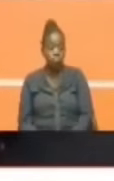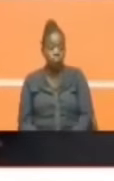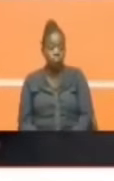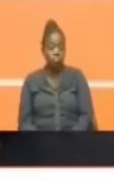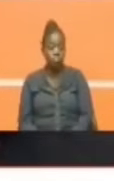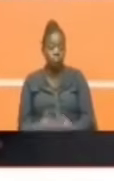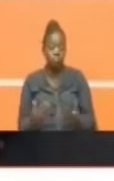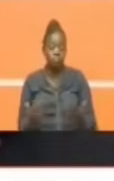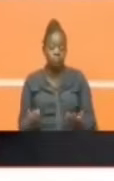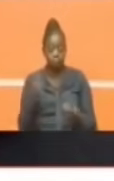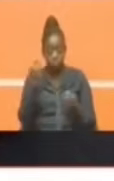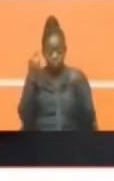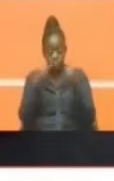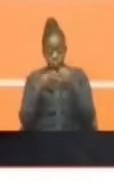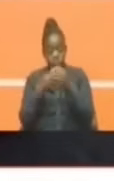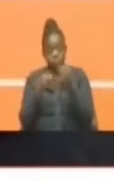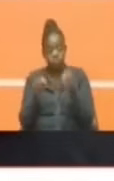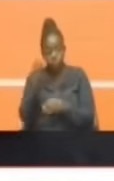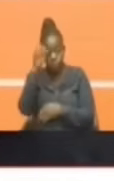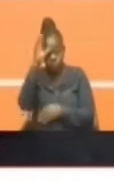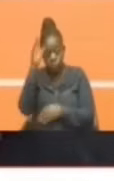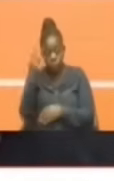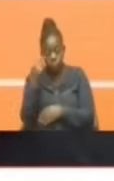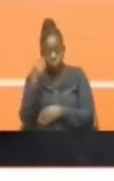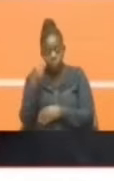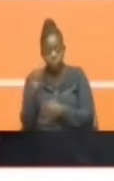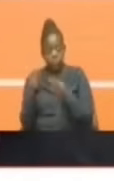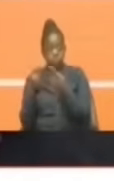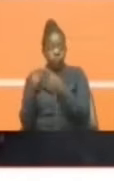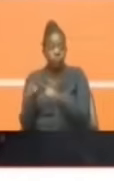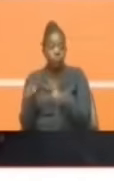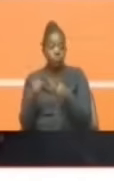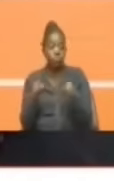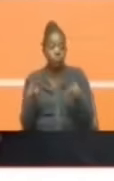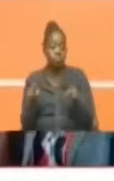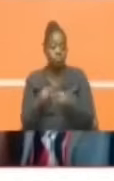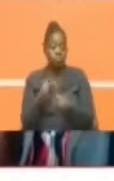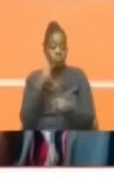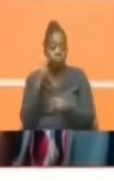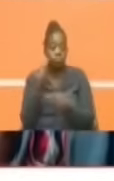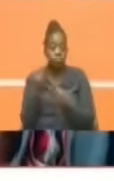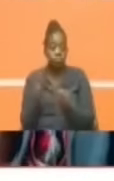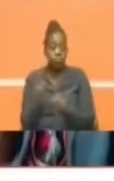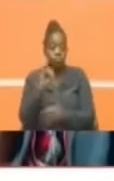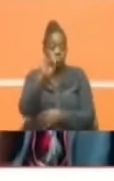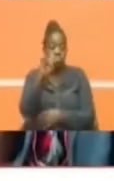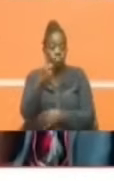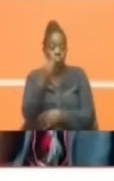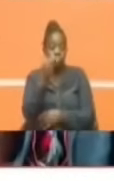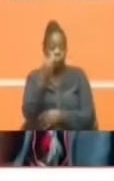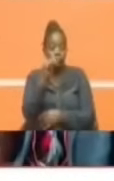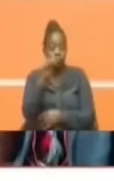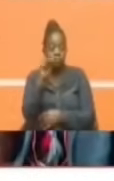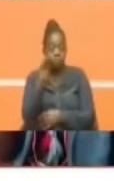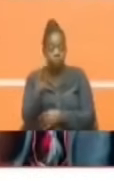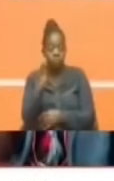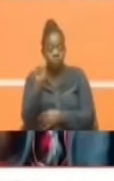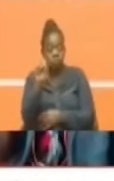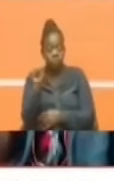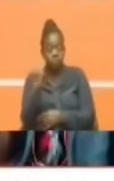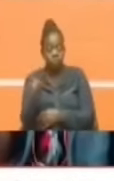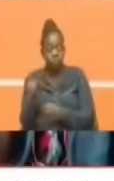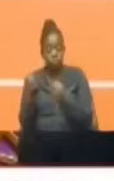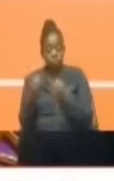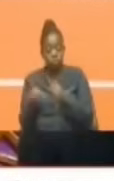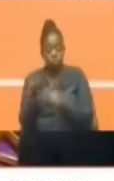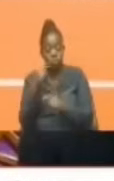misa yoku mkungu bagire kule miduwa mfadha yuzu sento mironga hivu wako wafadha benja ulo ranga mkigiliza fadha John Bosco Sirumaga mbibide nkola yabantu